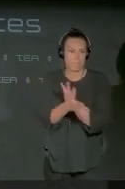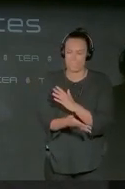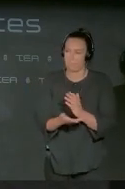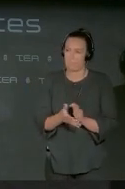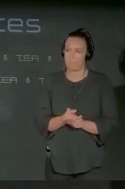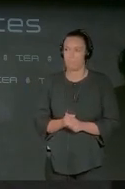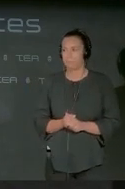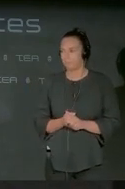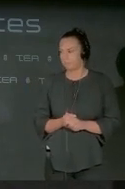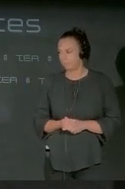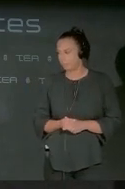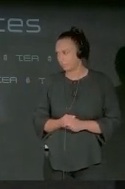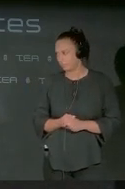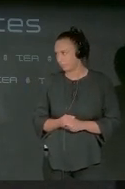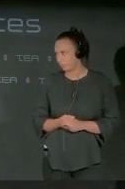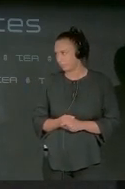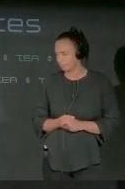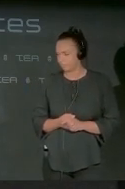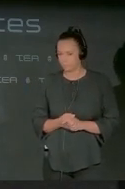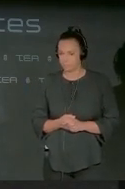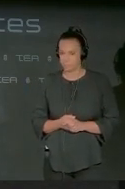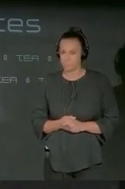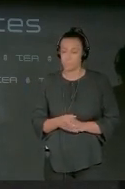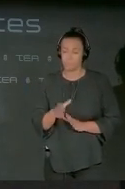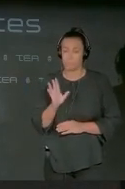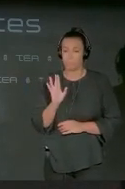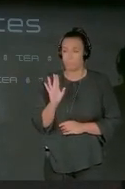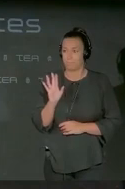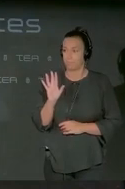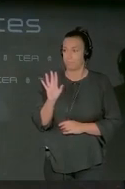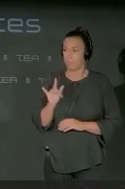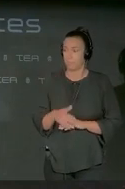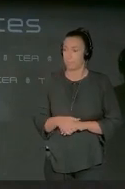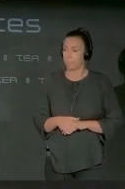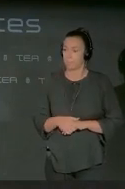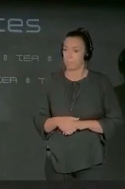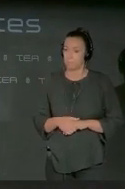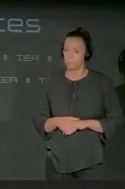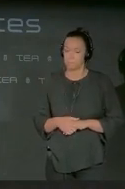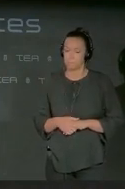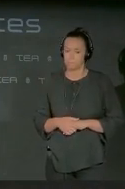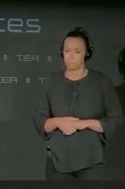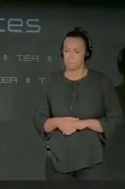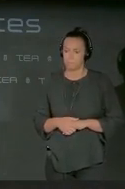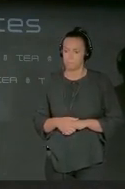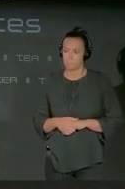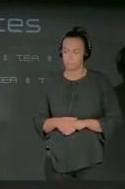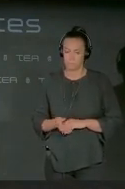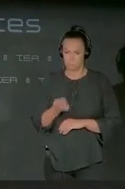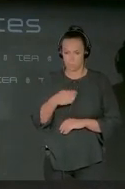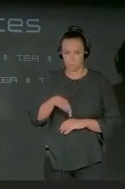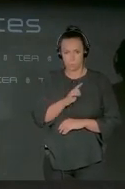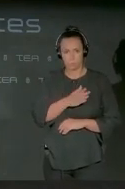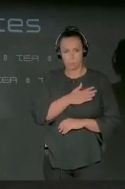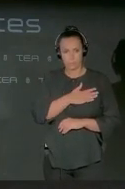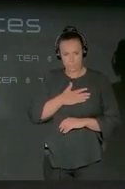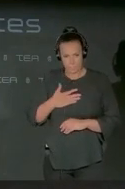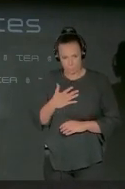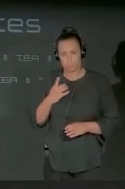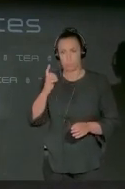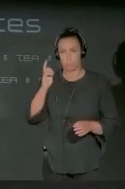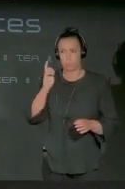we are certainly ready to participate in this growing discussion and to